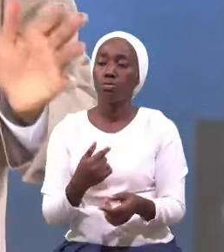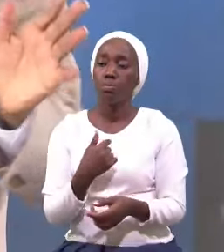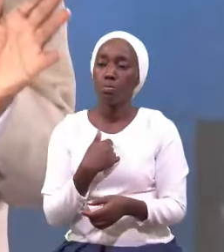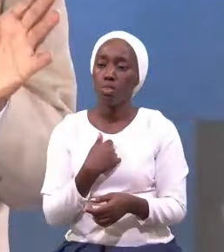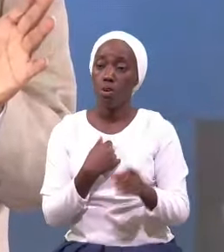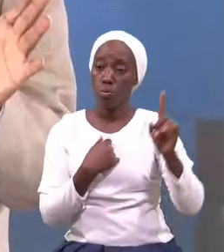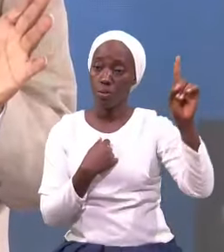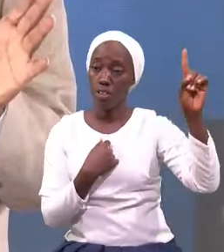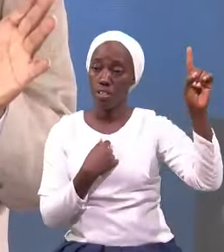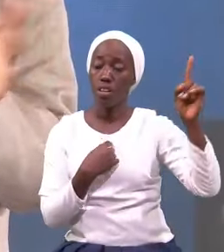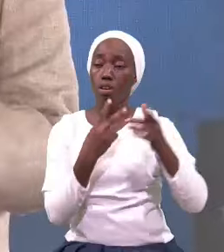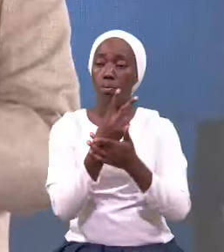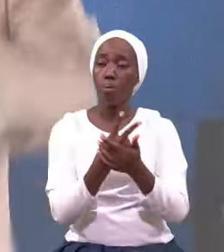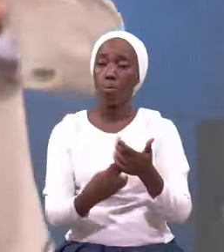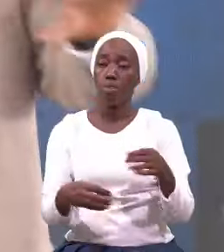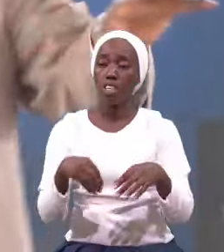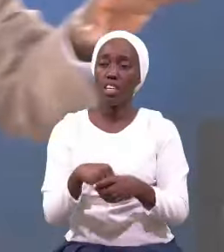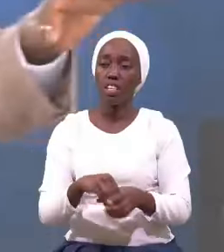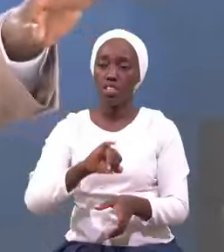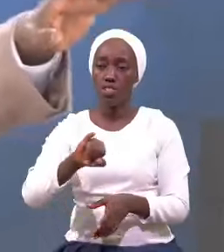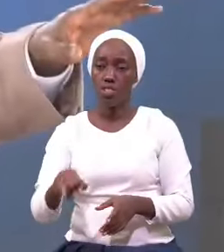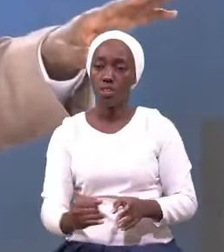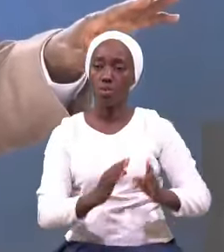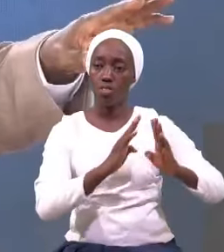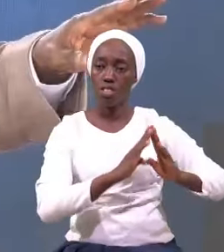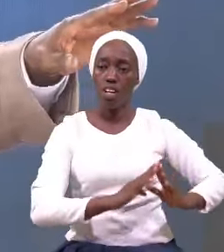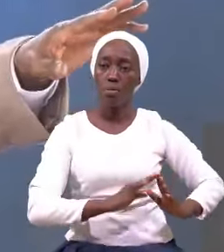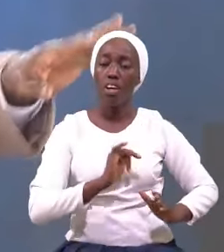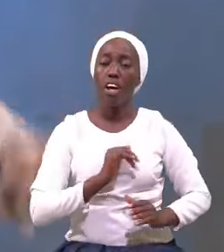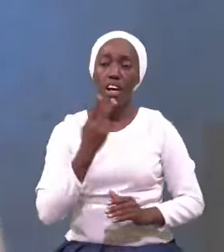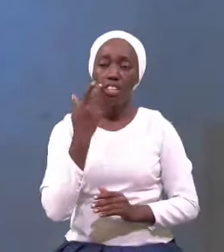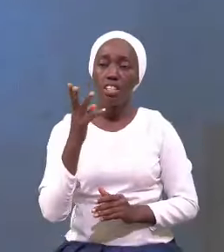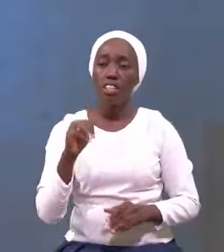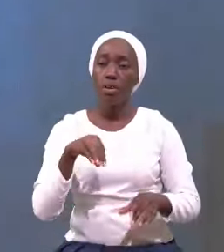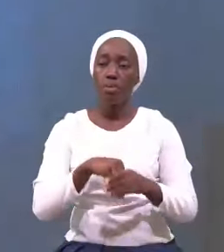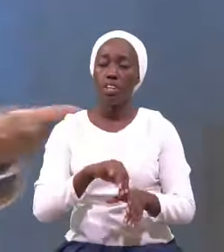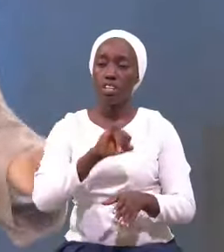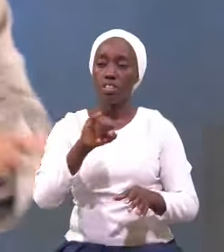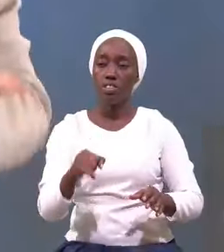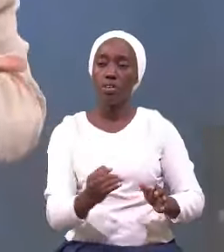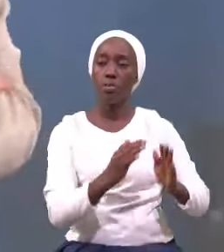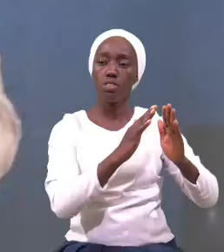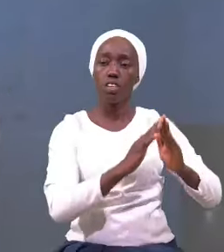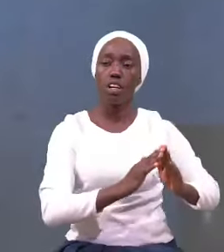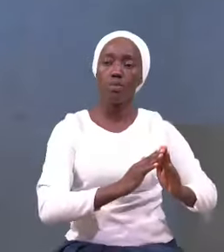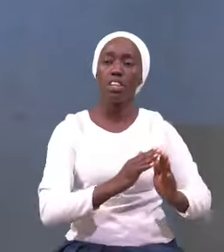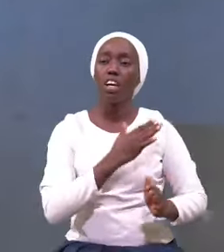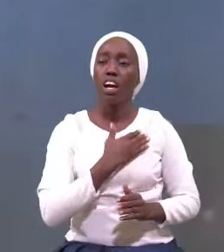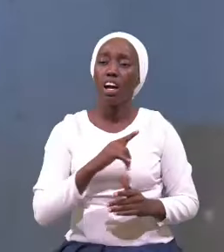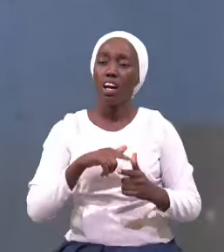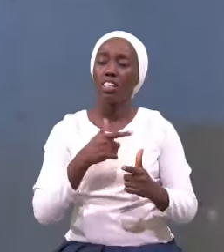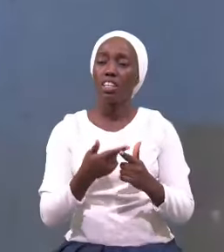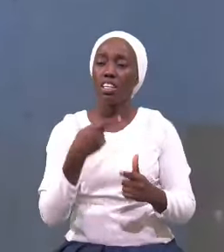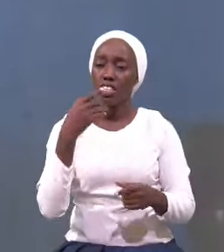both in Jerusalem. I see them in Jerusalem. And then it says, and Judea.